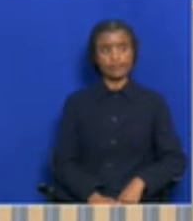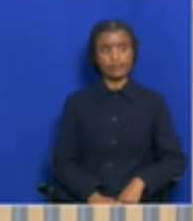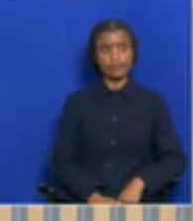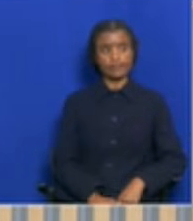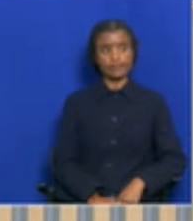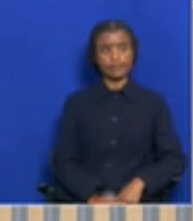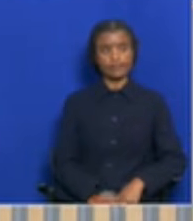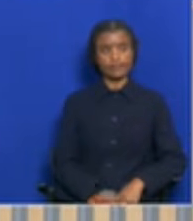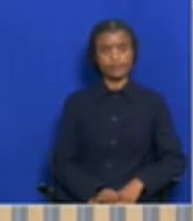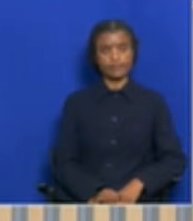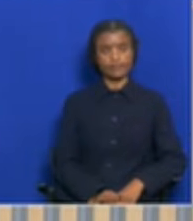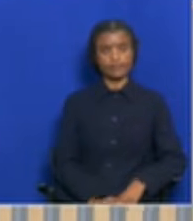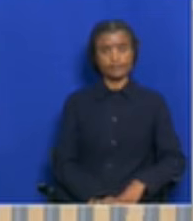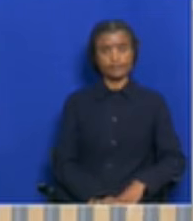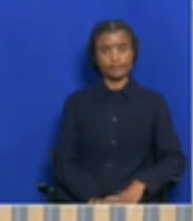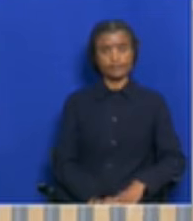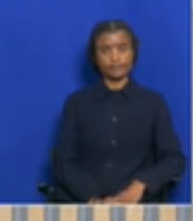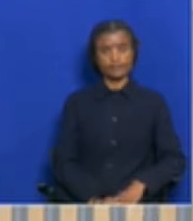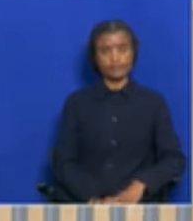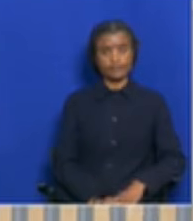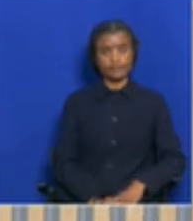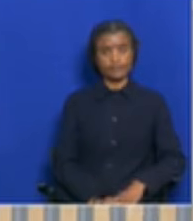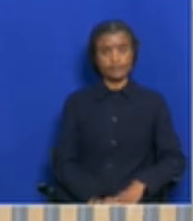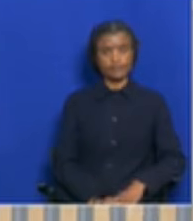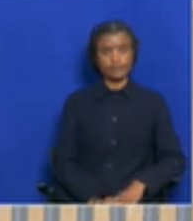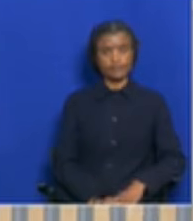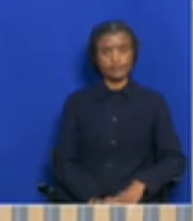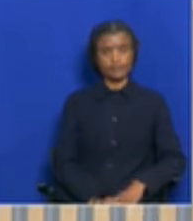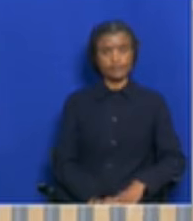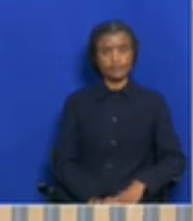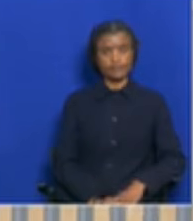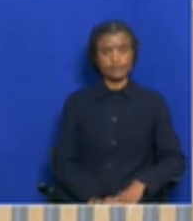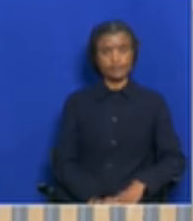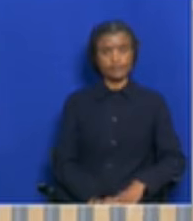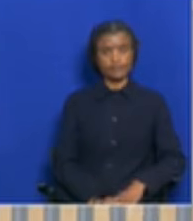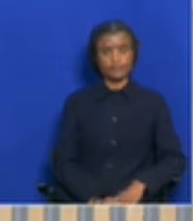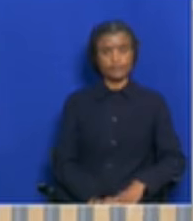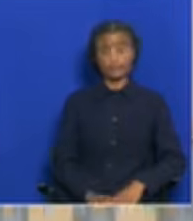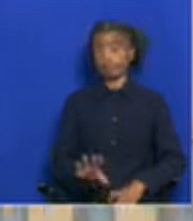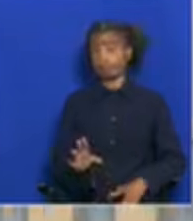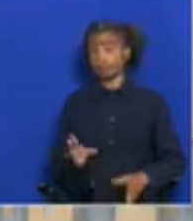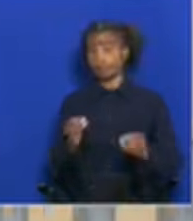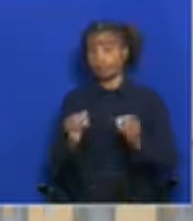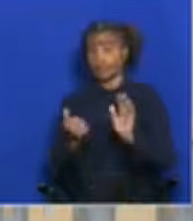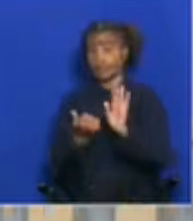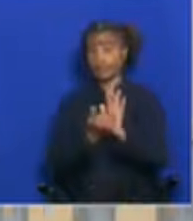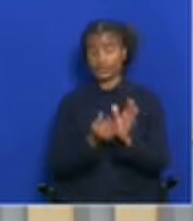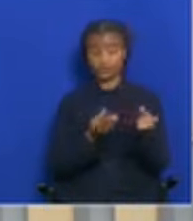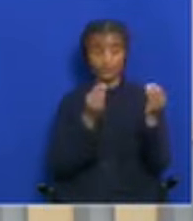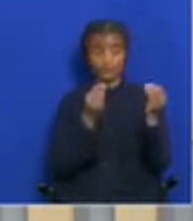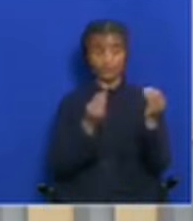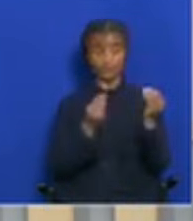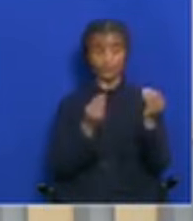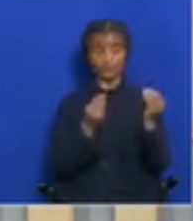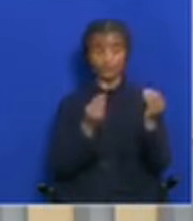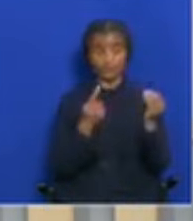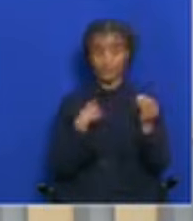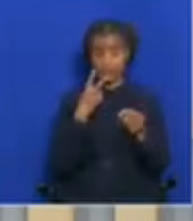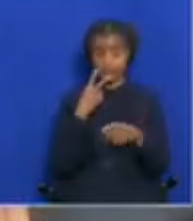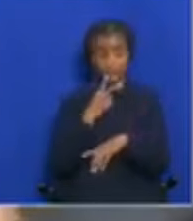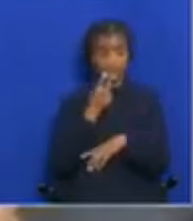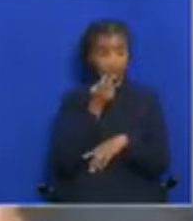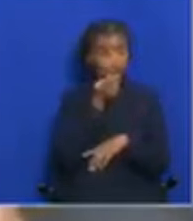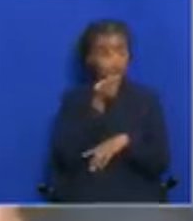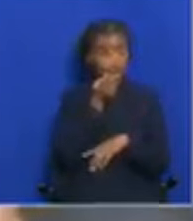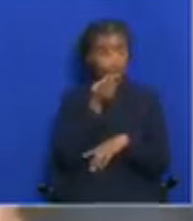Have you found it? I see you are paging. Have you found the Act? Section 20. No. Can we display it in front of you?